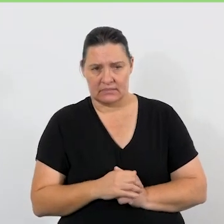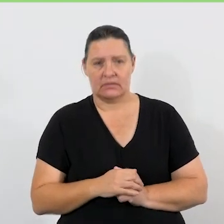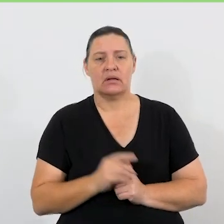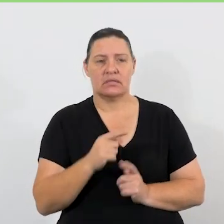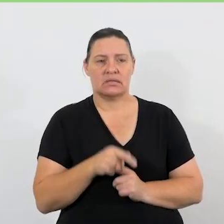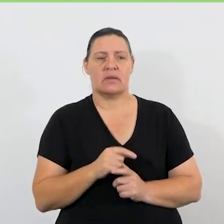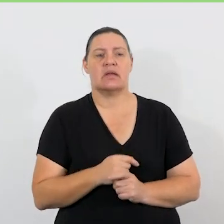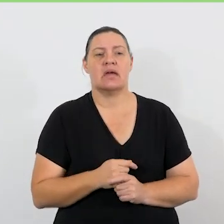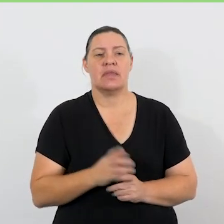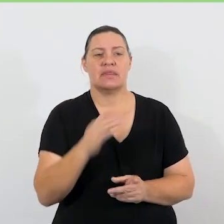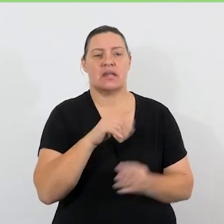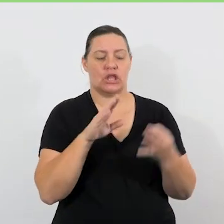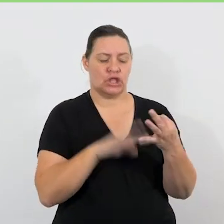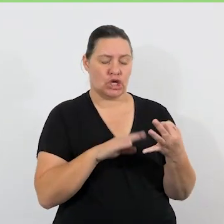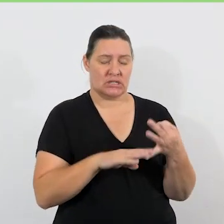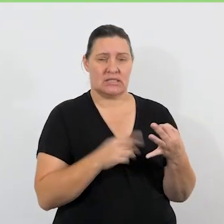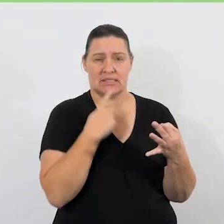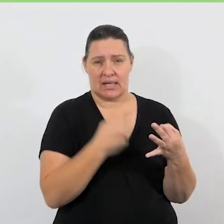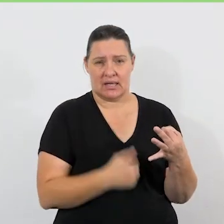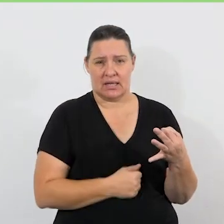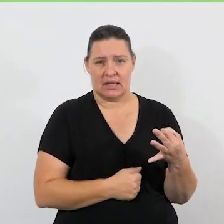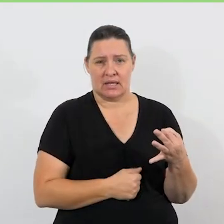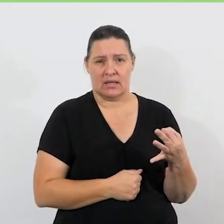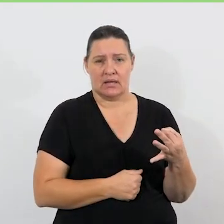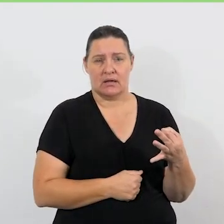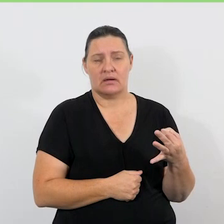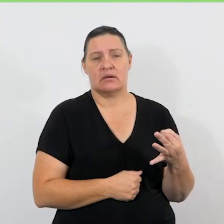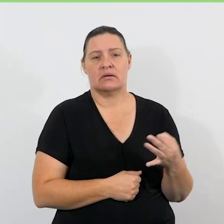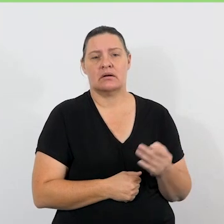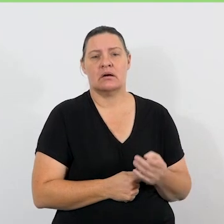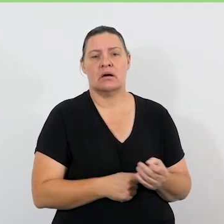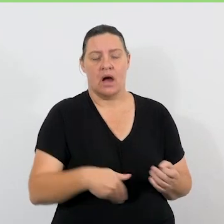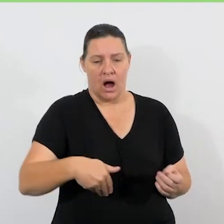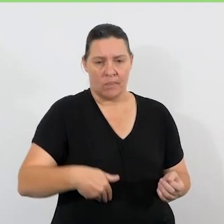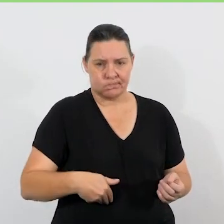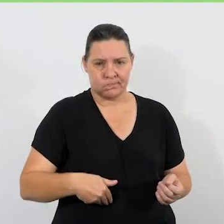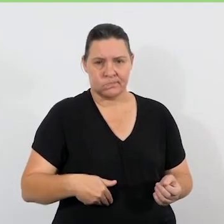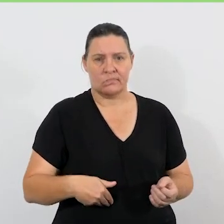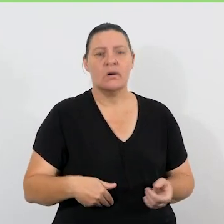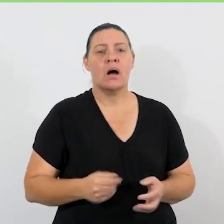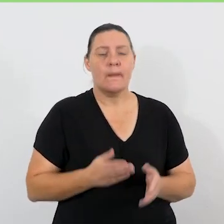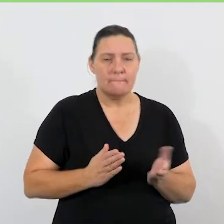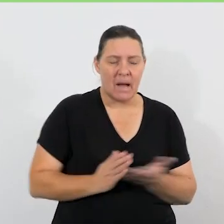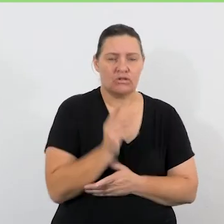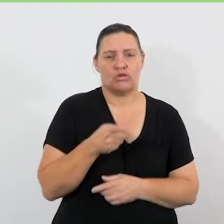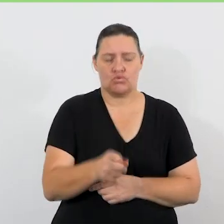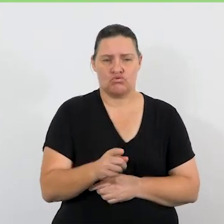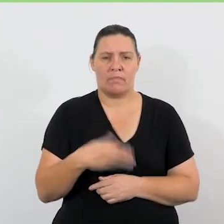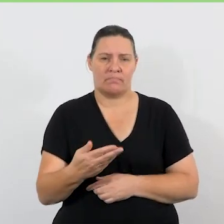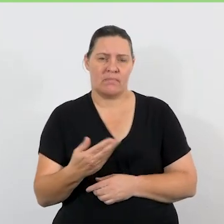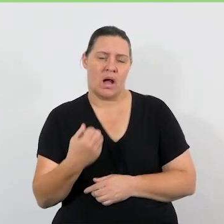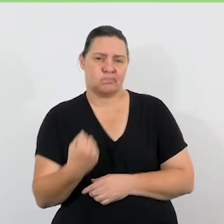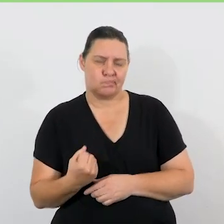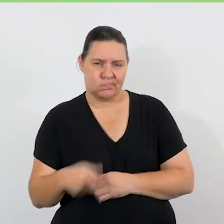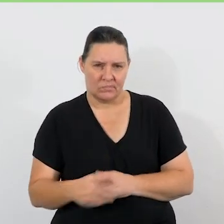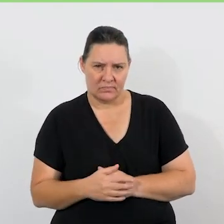here, our esophagus. And then the third one says, remaining feces are passed through it. So